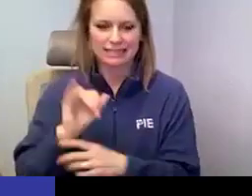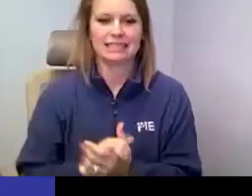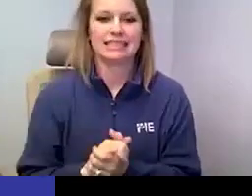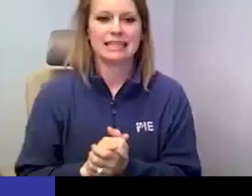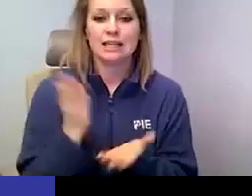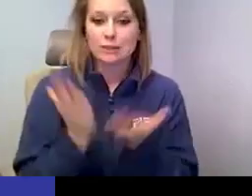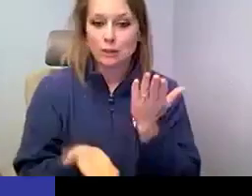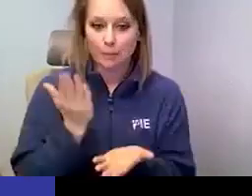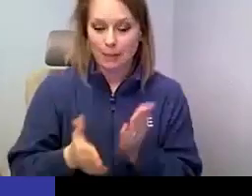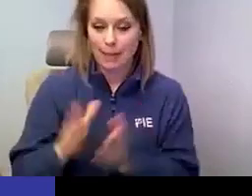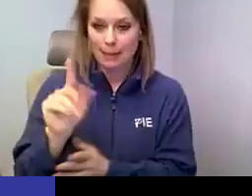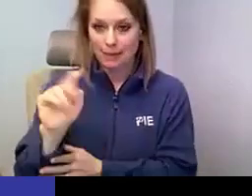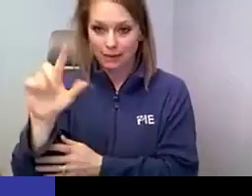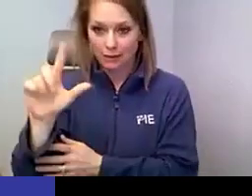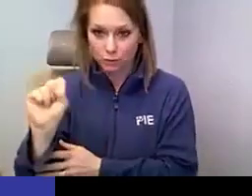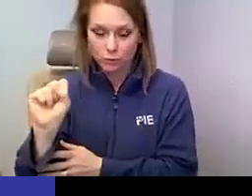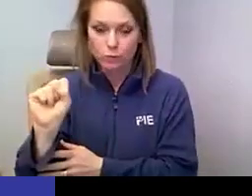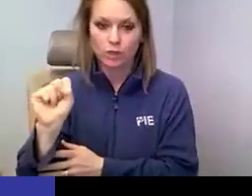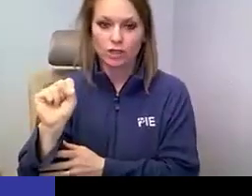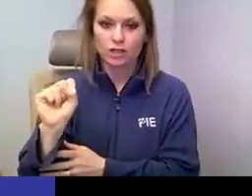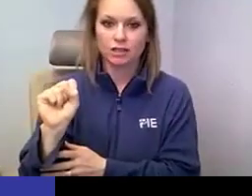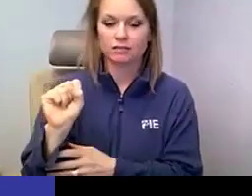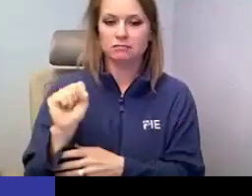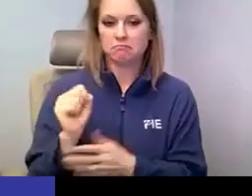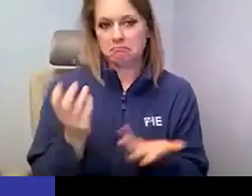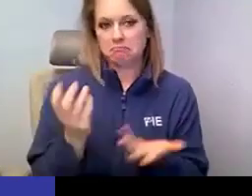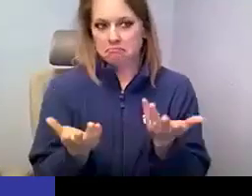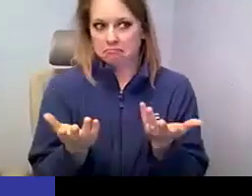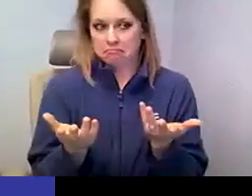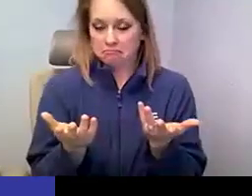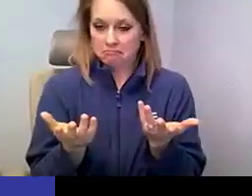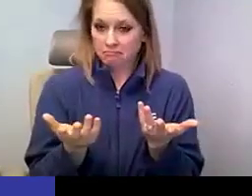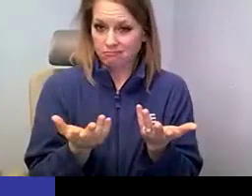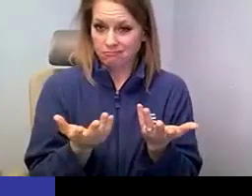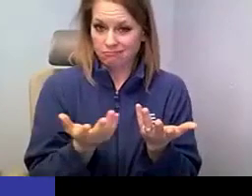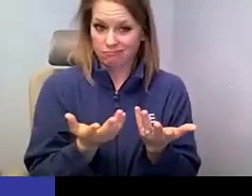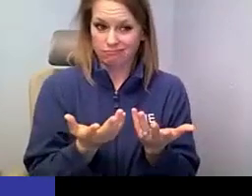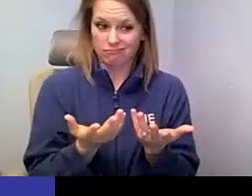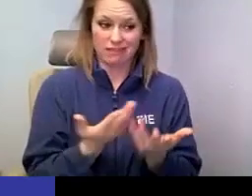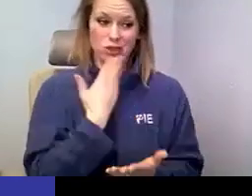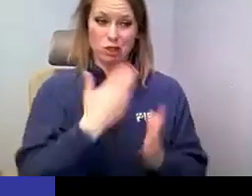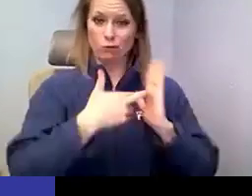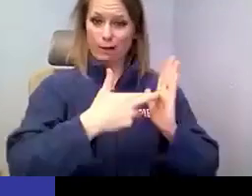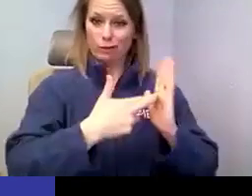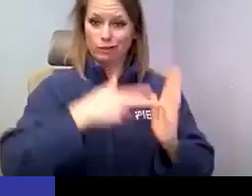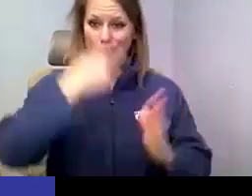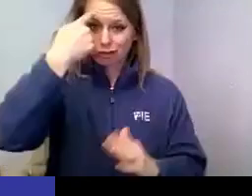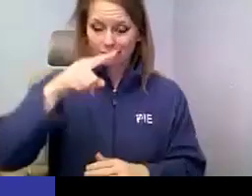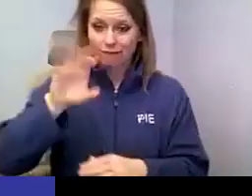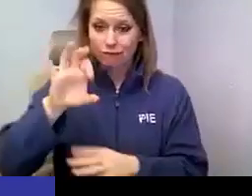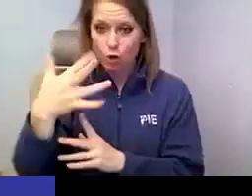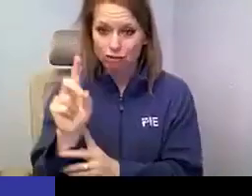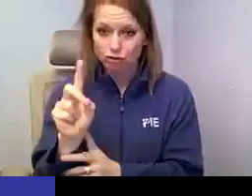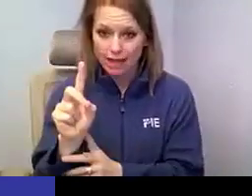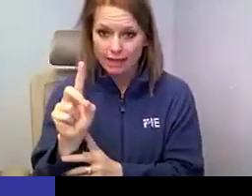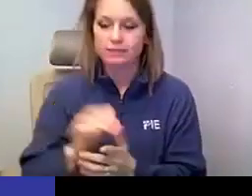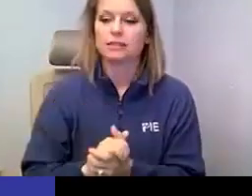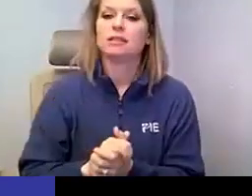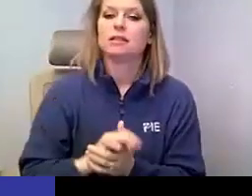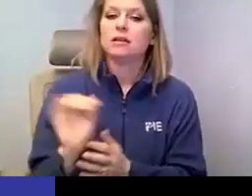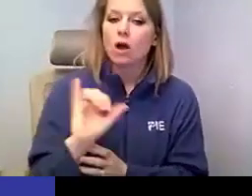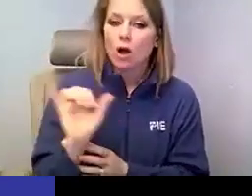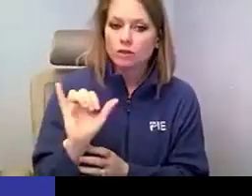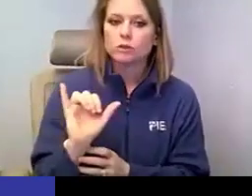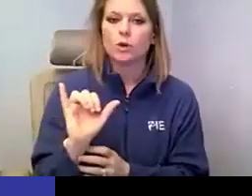of the population you serve or the child that you're evaluating. Another thing to notice here is they clumped together